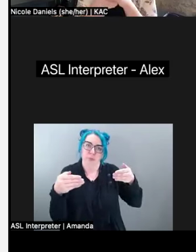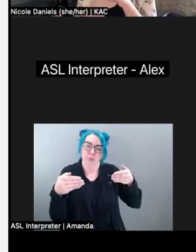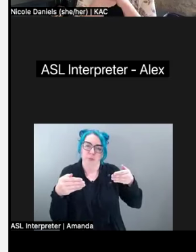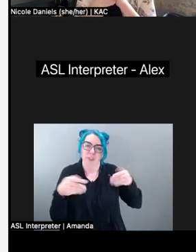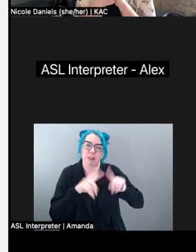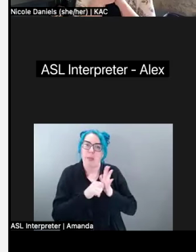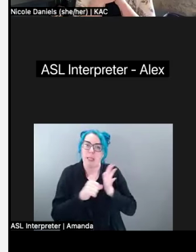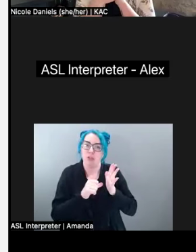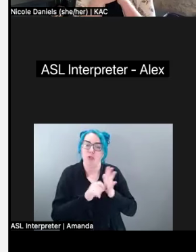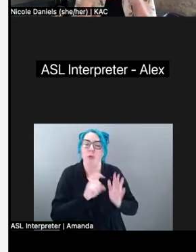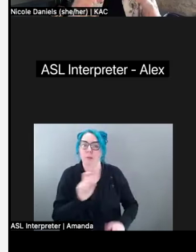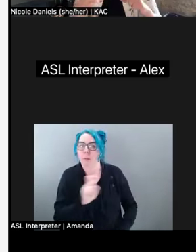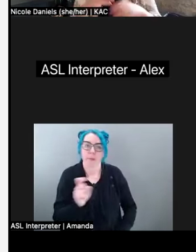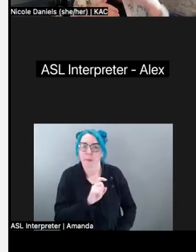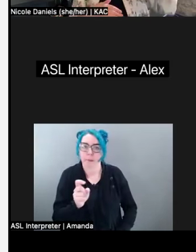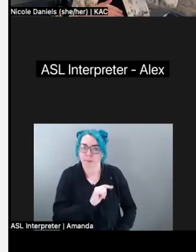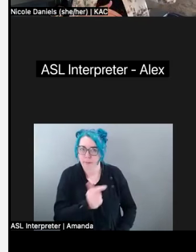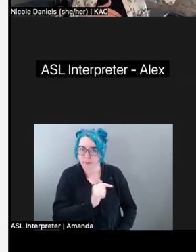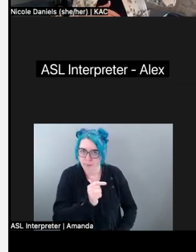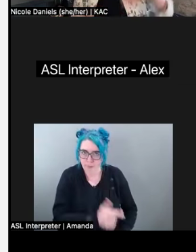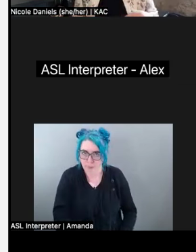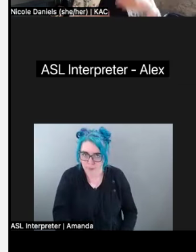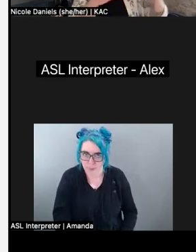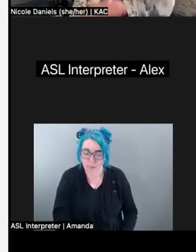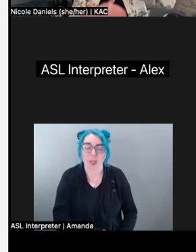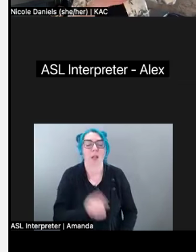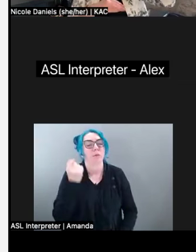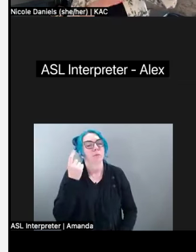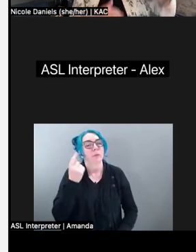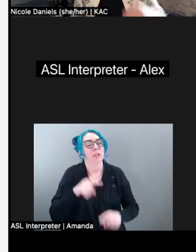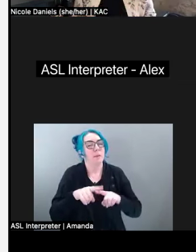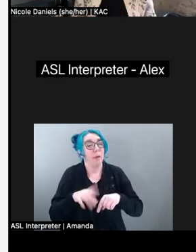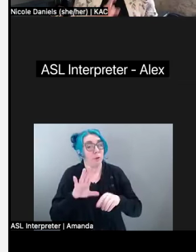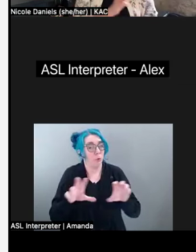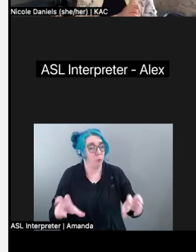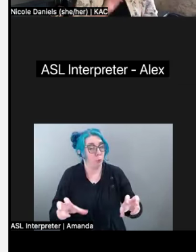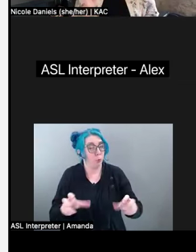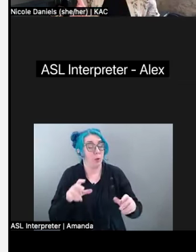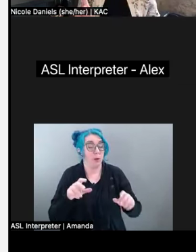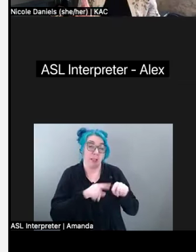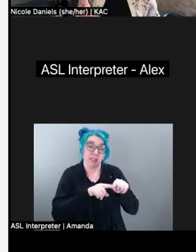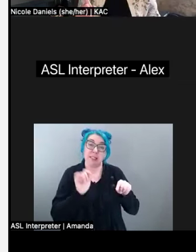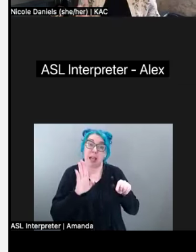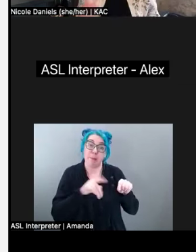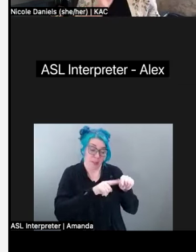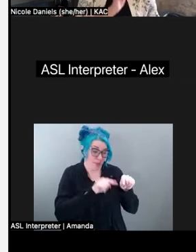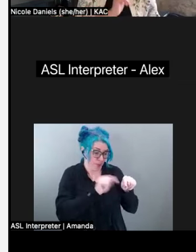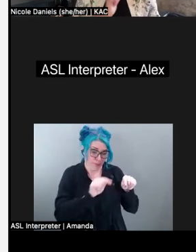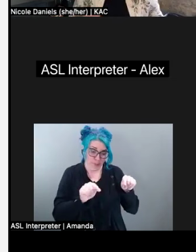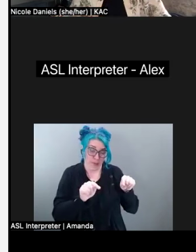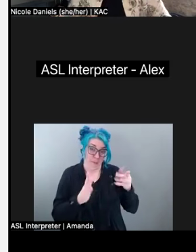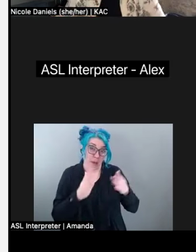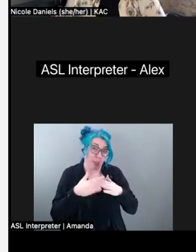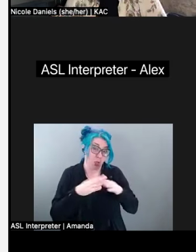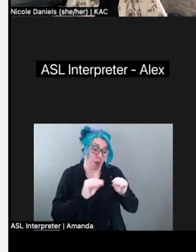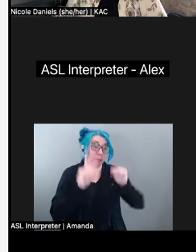application you're using to fill out the form, those tabs might be at the top, but they will be there either at the bottom or the top. So you can see the instructions and definitions